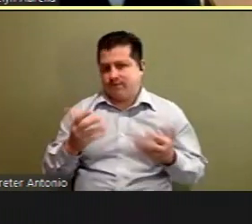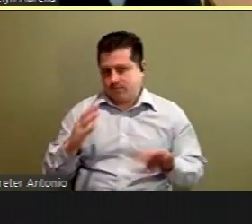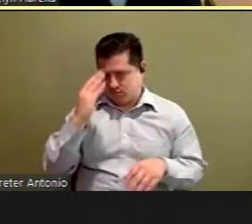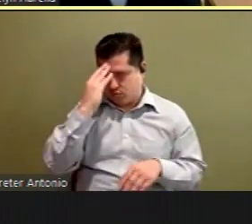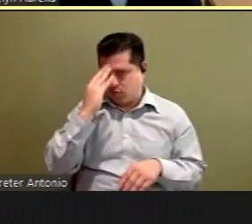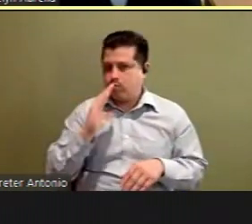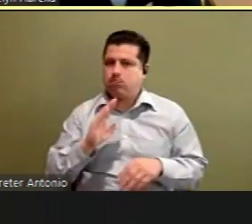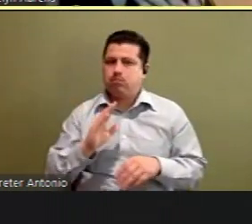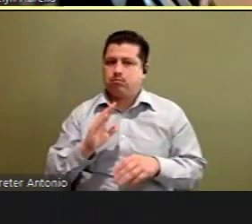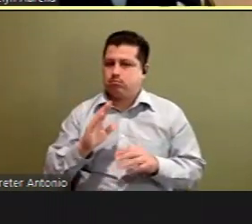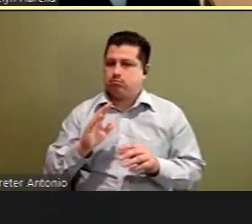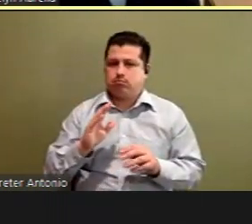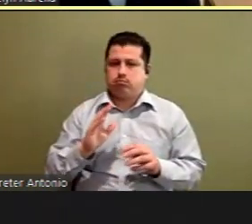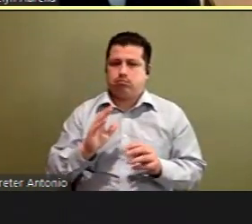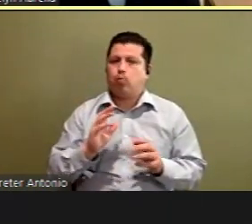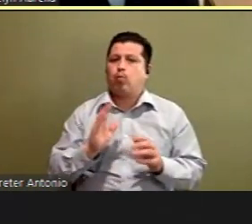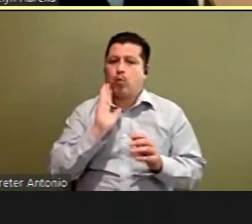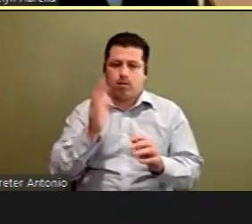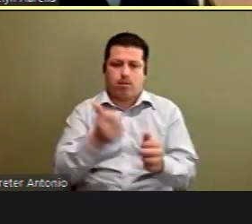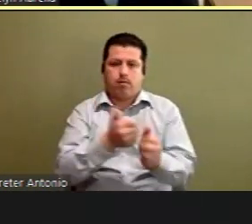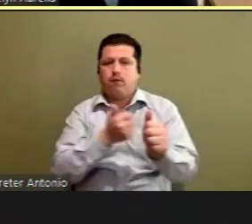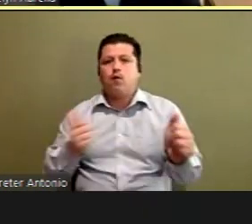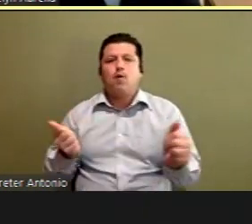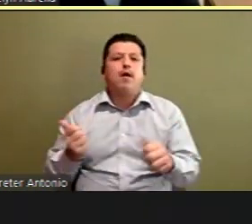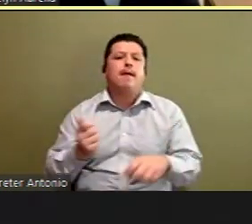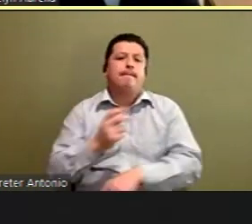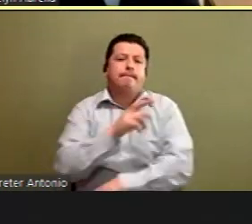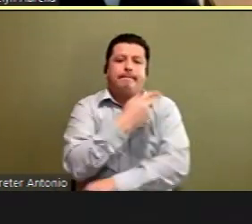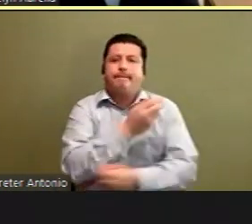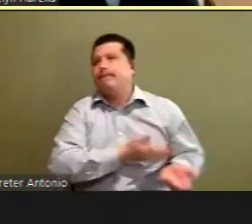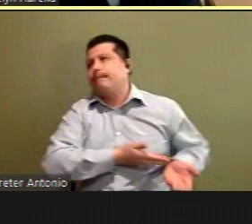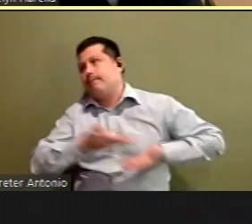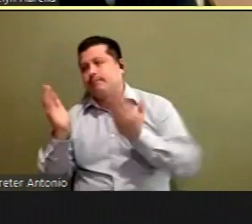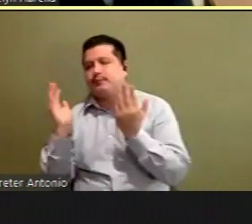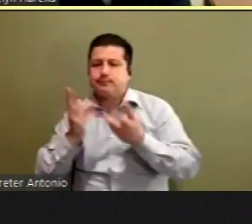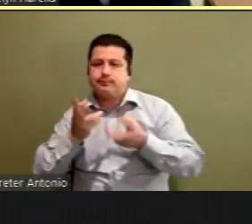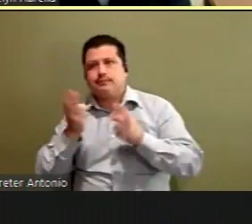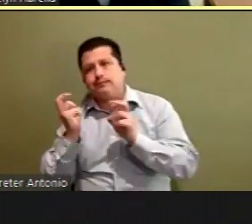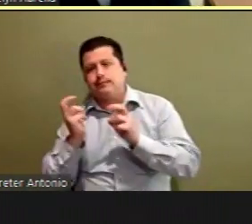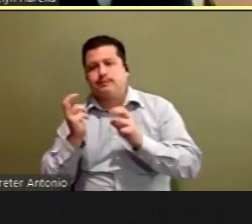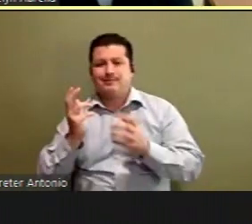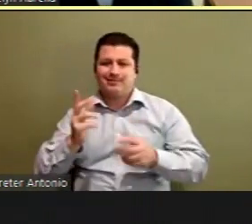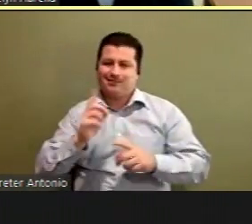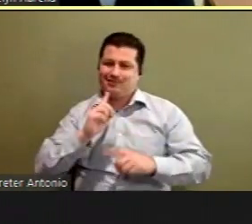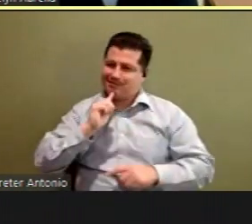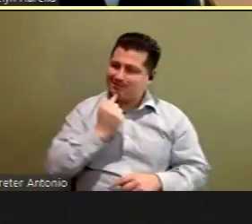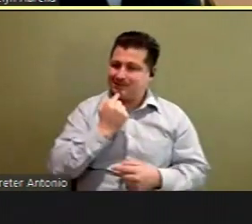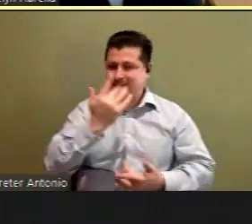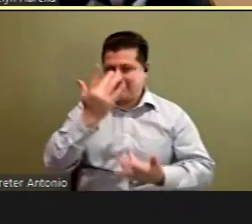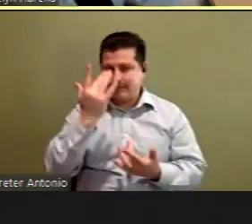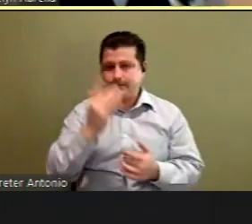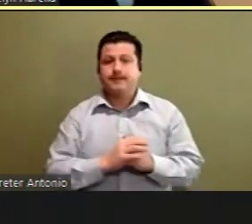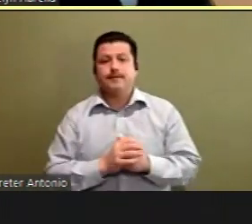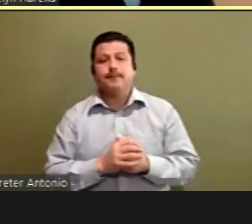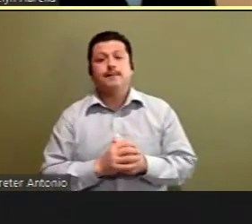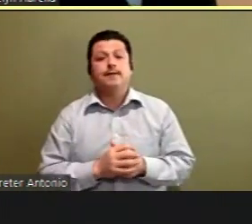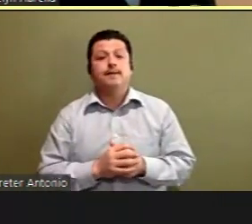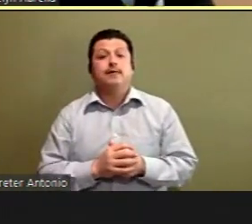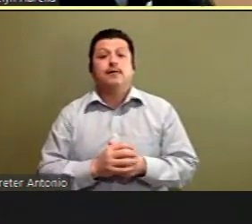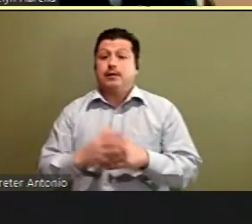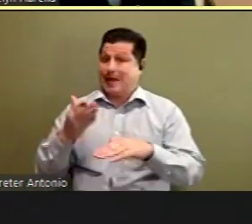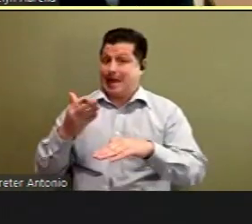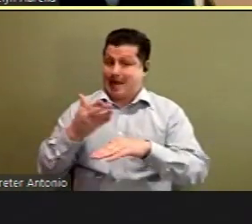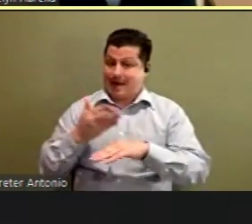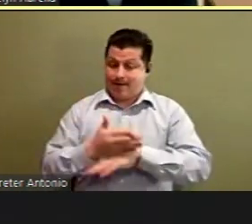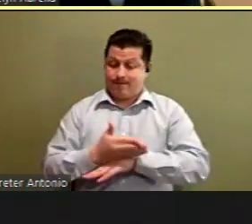case. But at the same time, there have been new recommendations coming out from the CDC currently that say that after you're vaccinated,